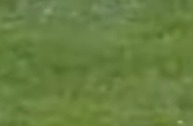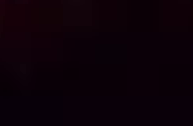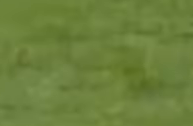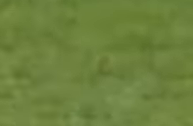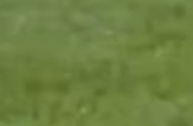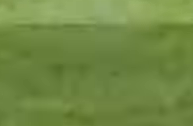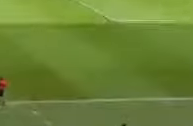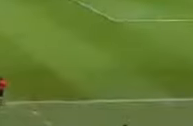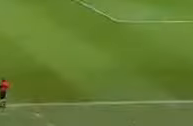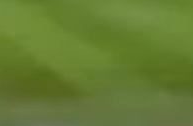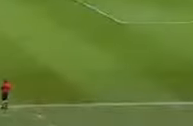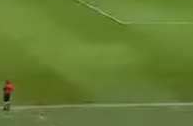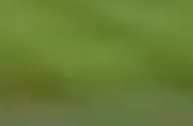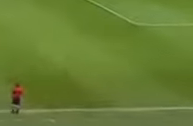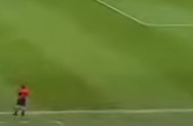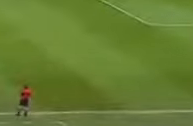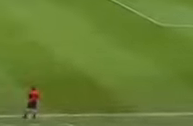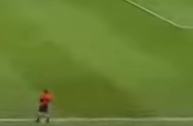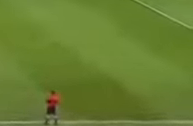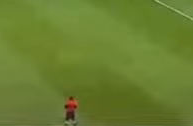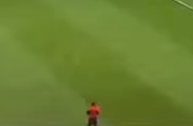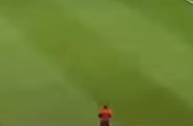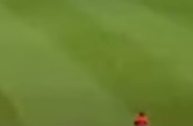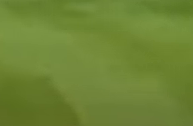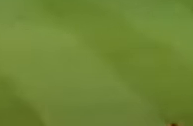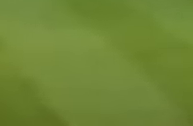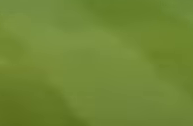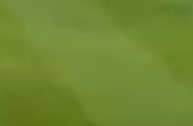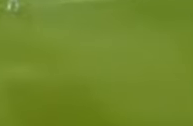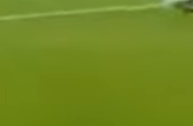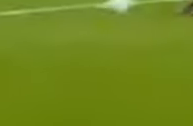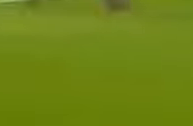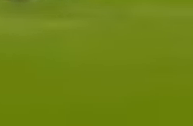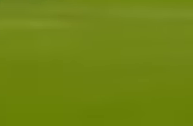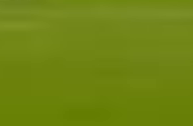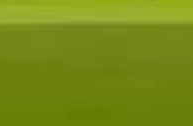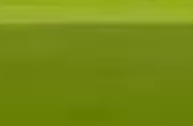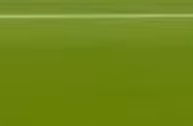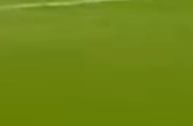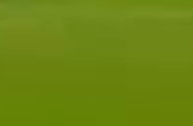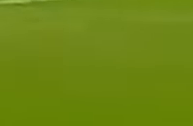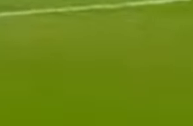This is just the start of something very special.